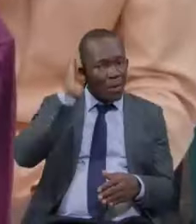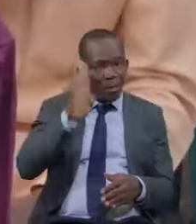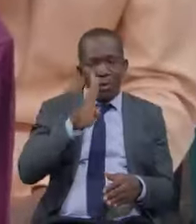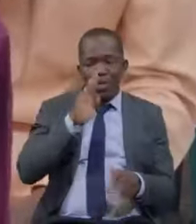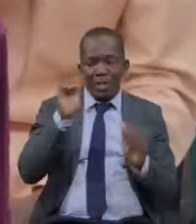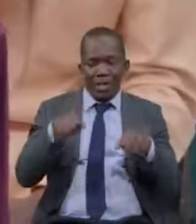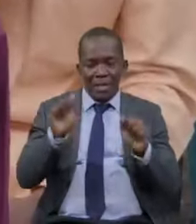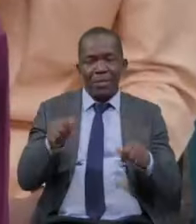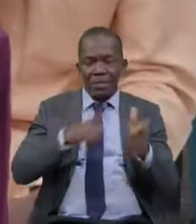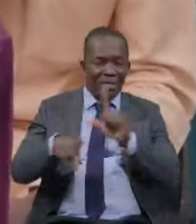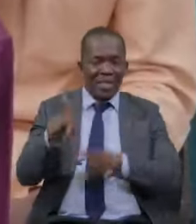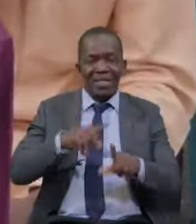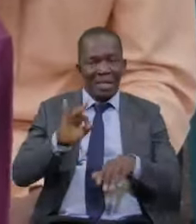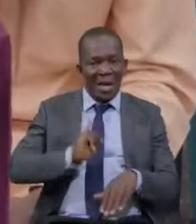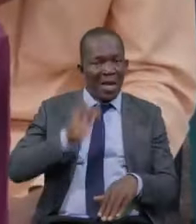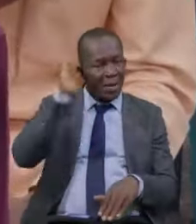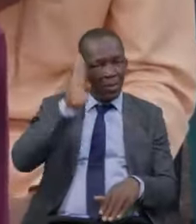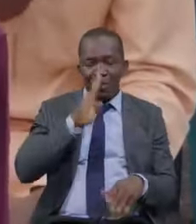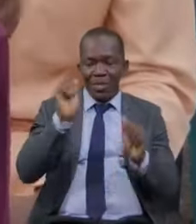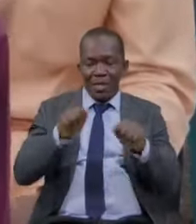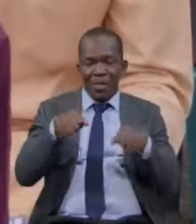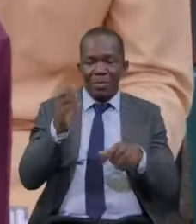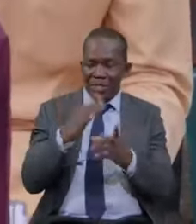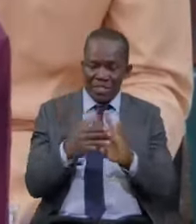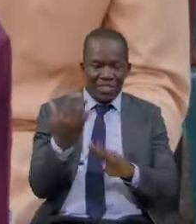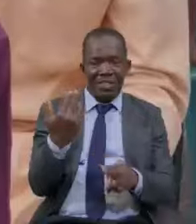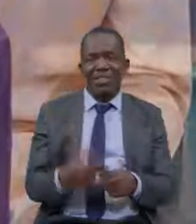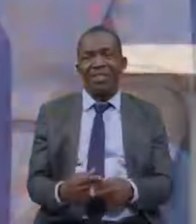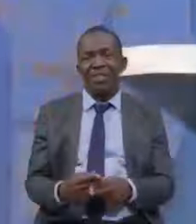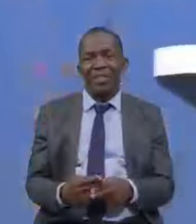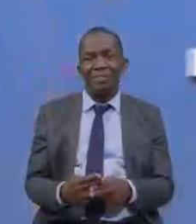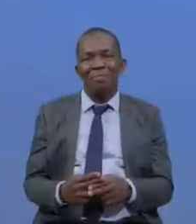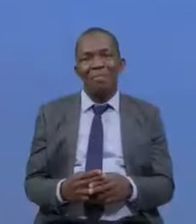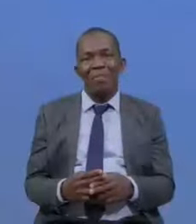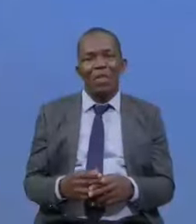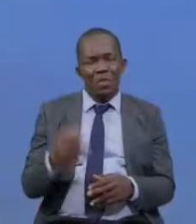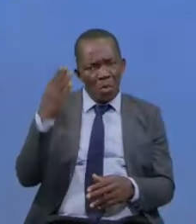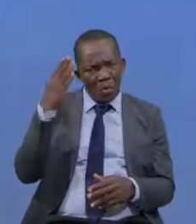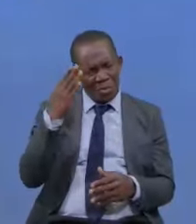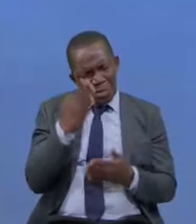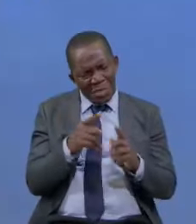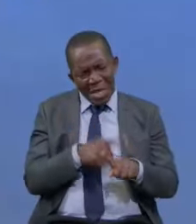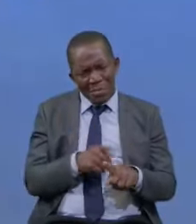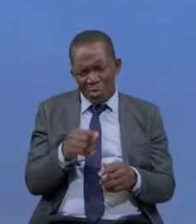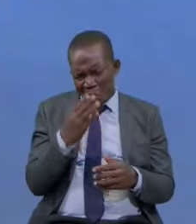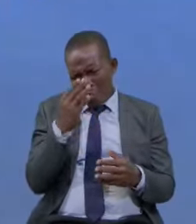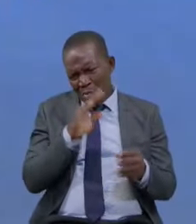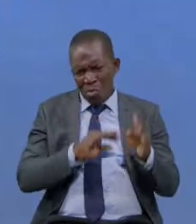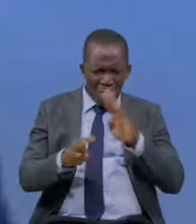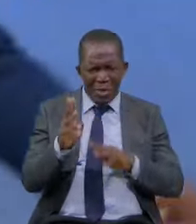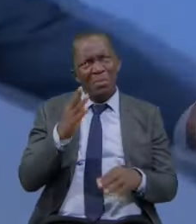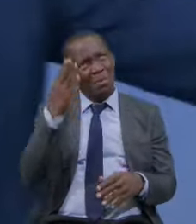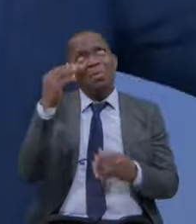God, why am I allowed this trial to come to me? I am not able. That's a lie. Don't